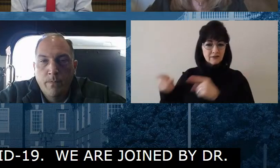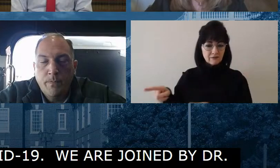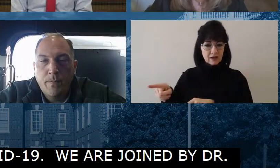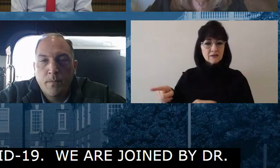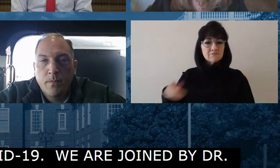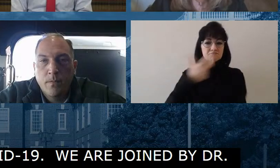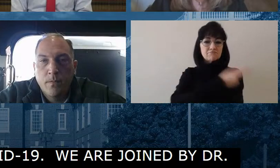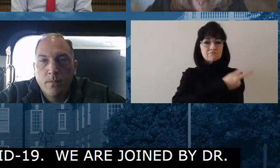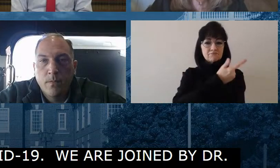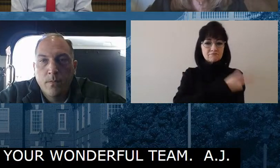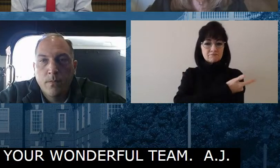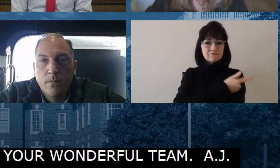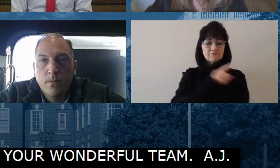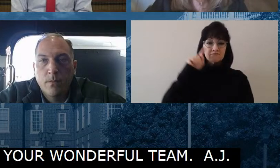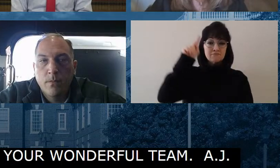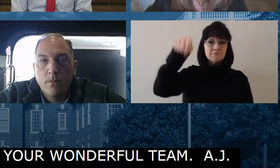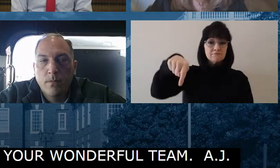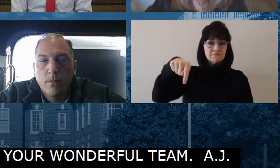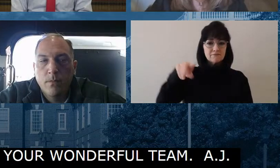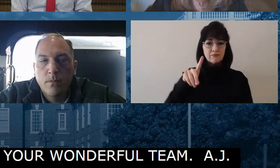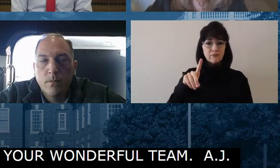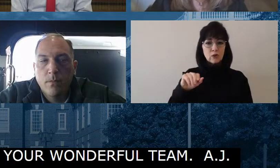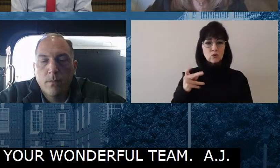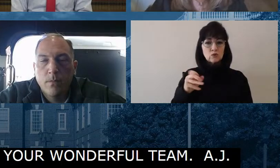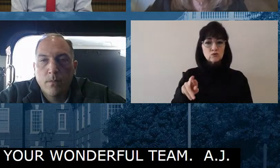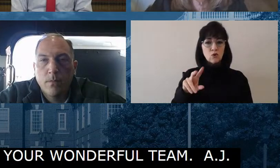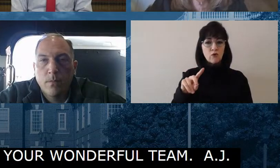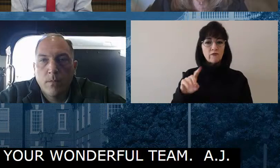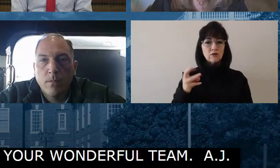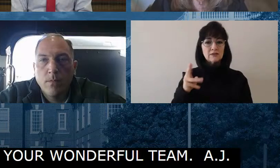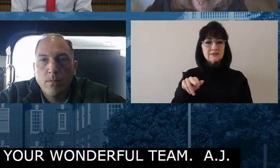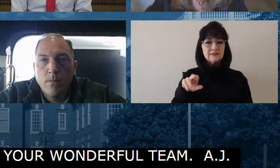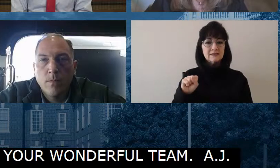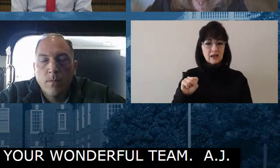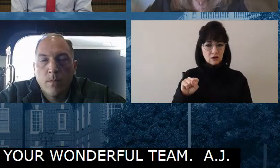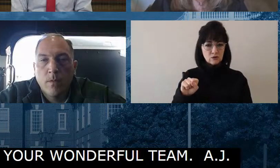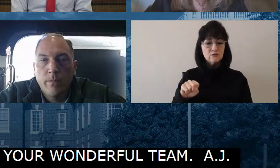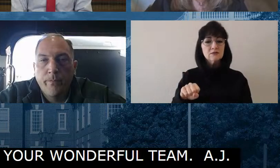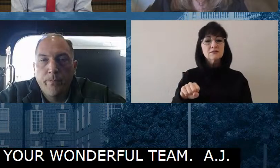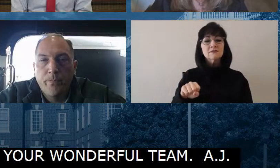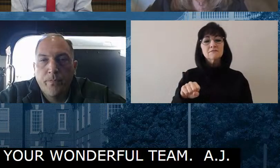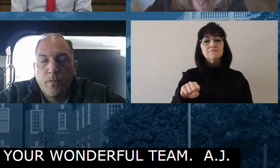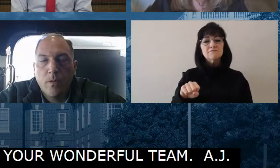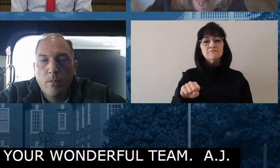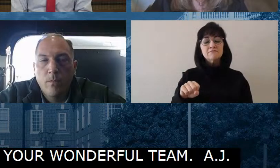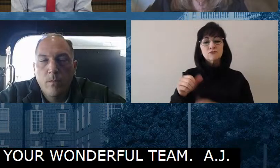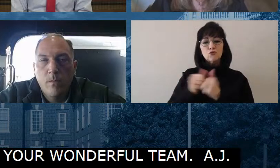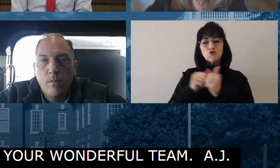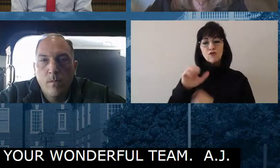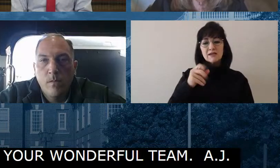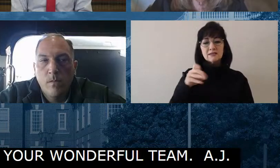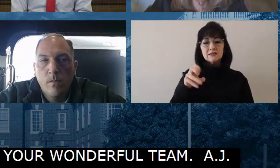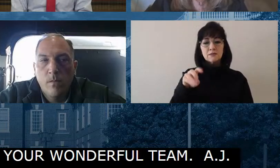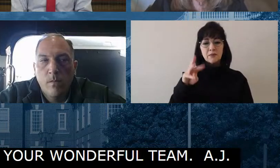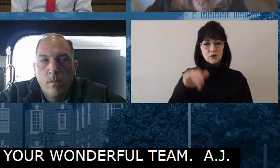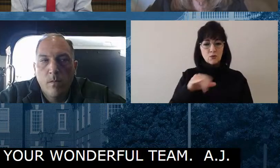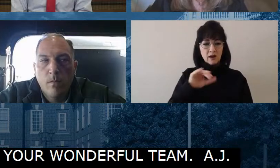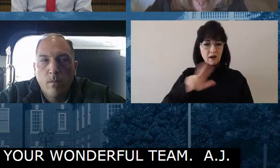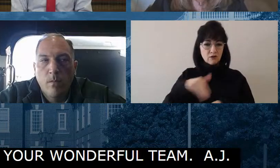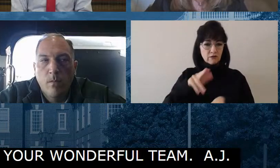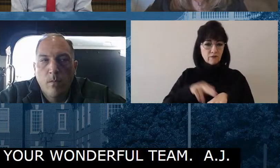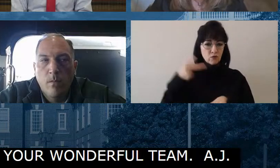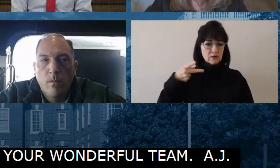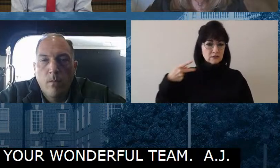vaccination site at Dover Downs Speedway this week. We appreciate his good work. And of course, Pam, who's